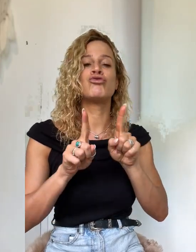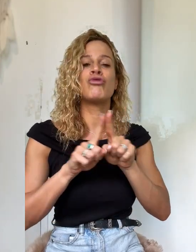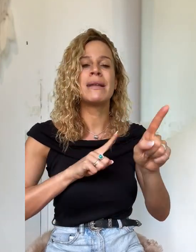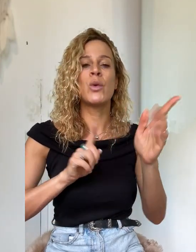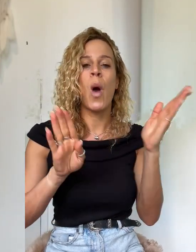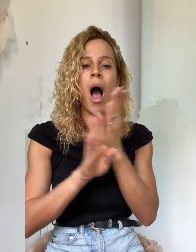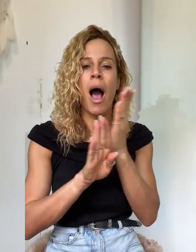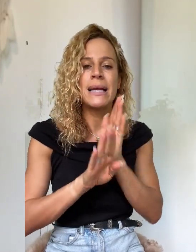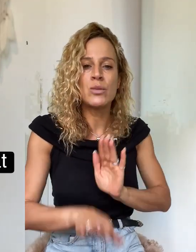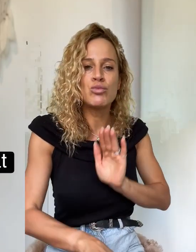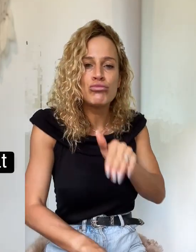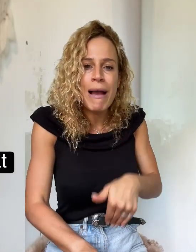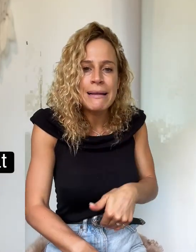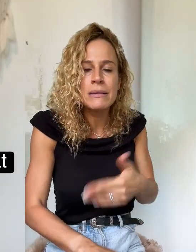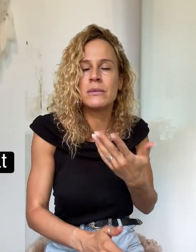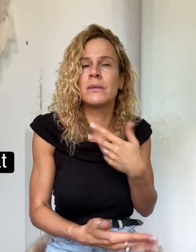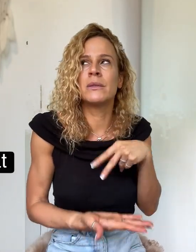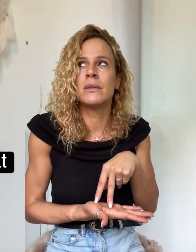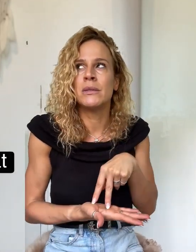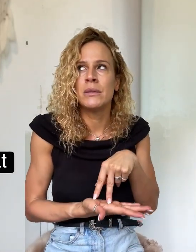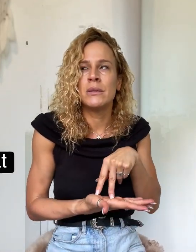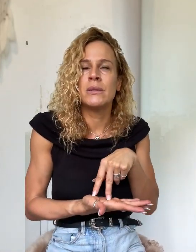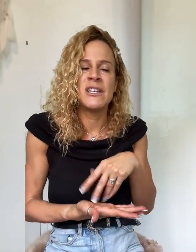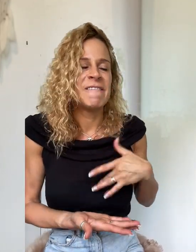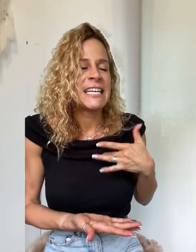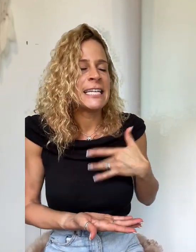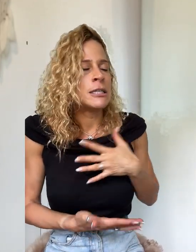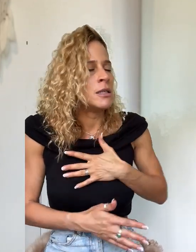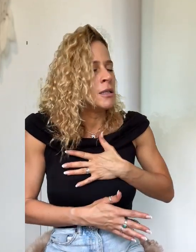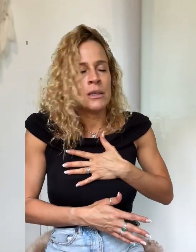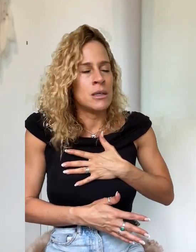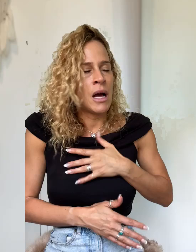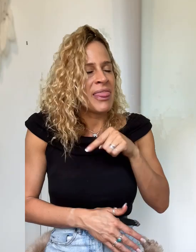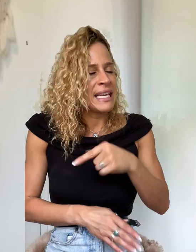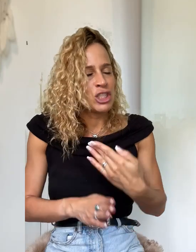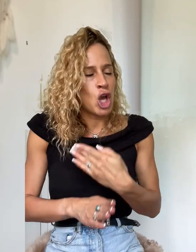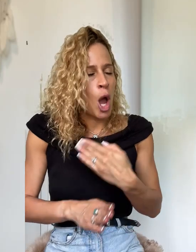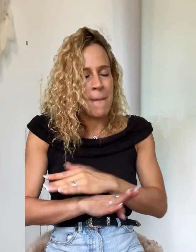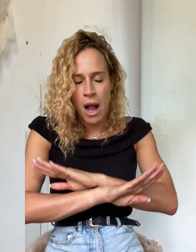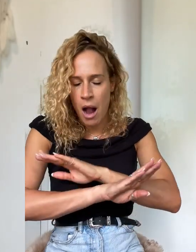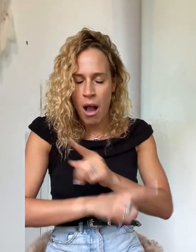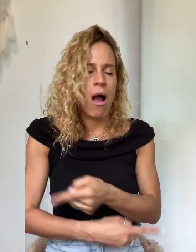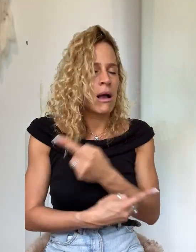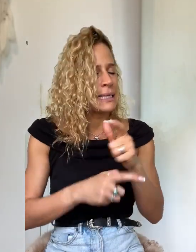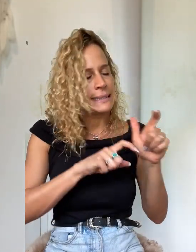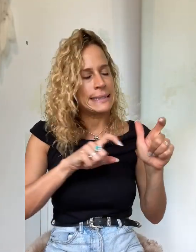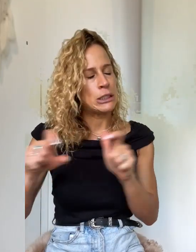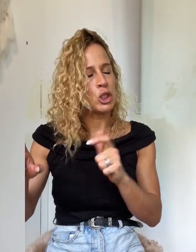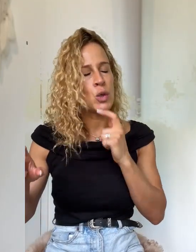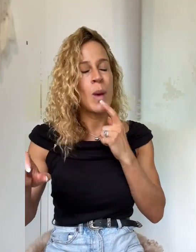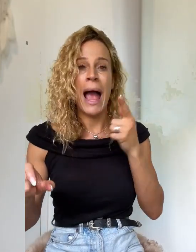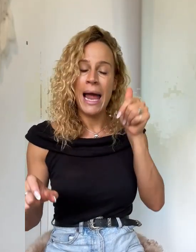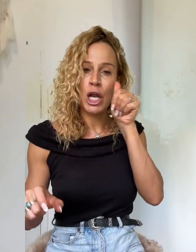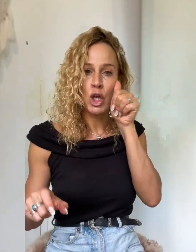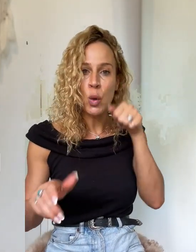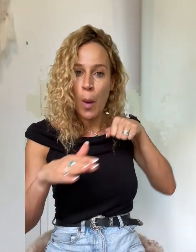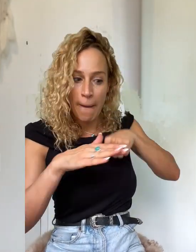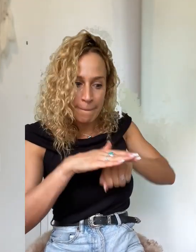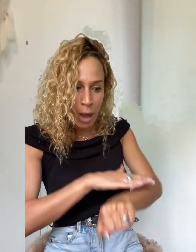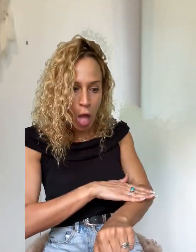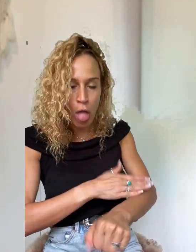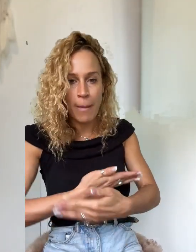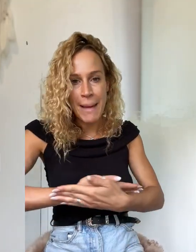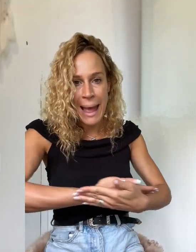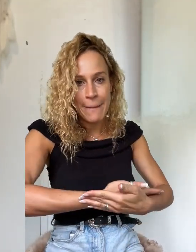pregnant. Now, I remember having that feeling and just thinking, I've got to get a proper job. I can't give birth to this child,